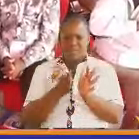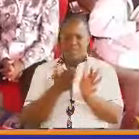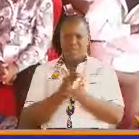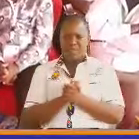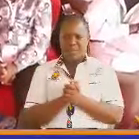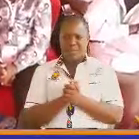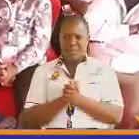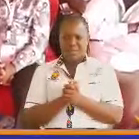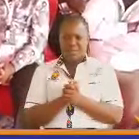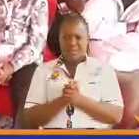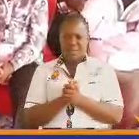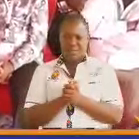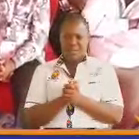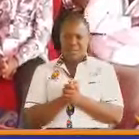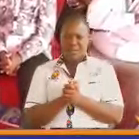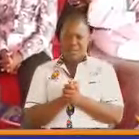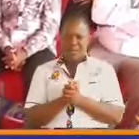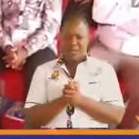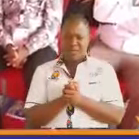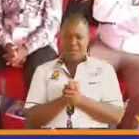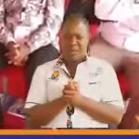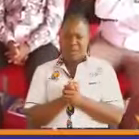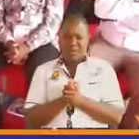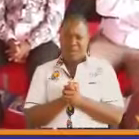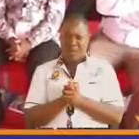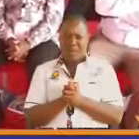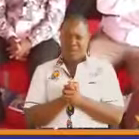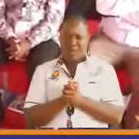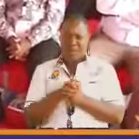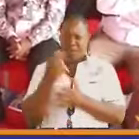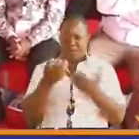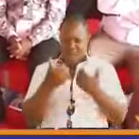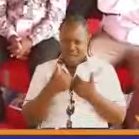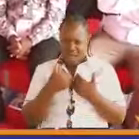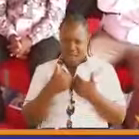So we will have Major General Otieno.